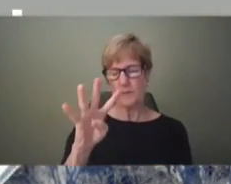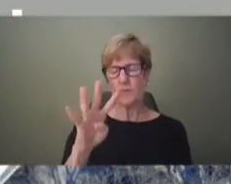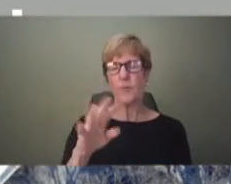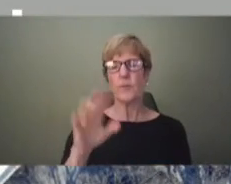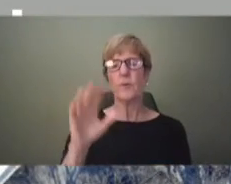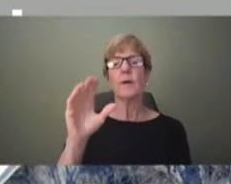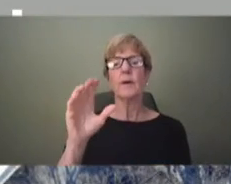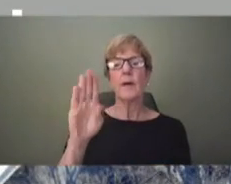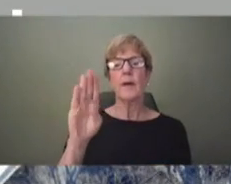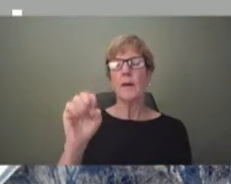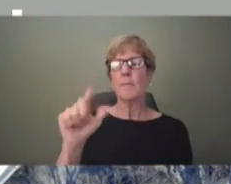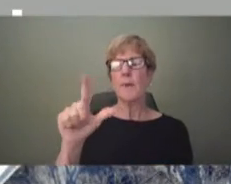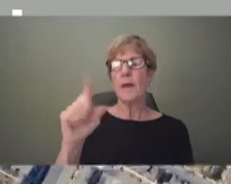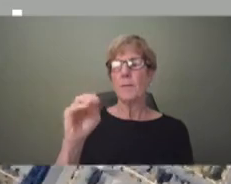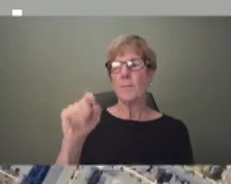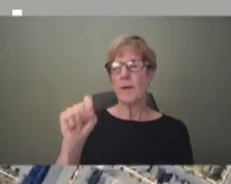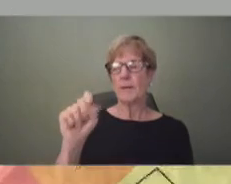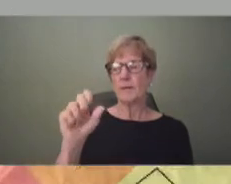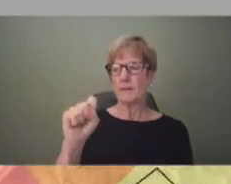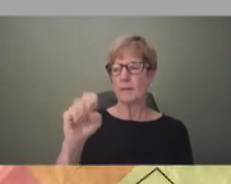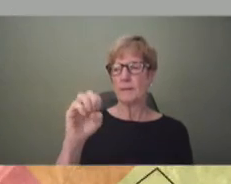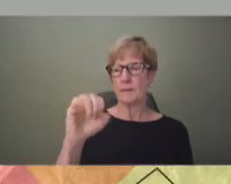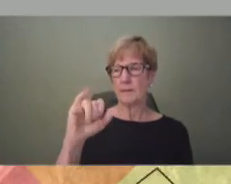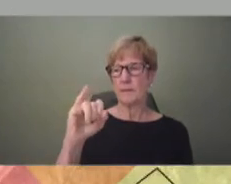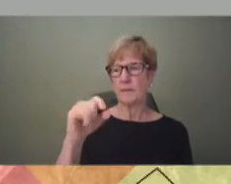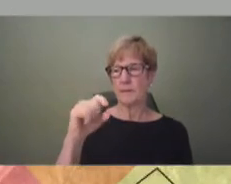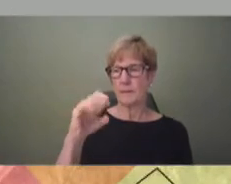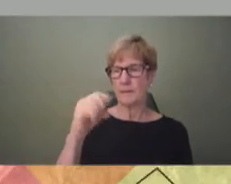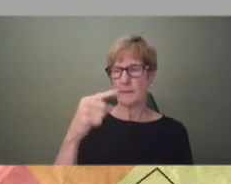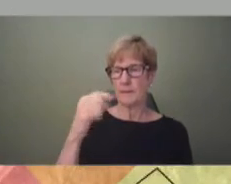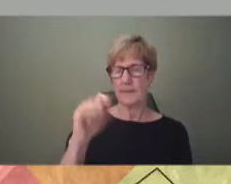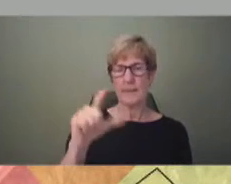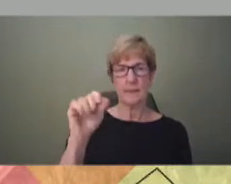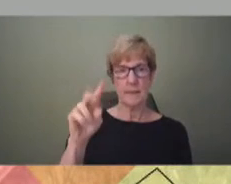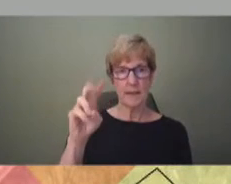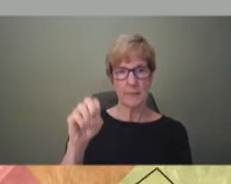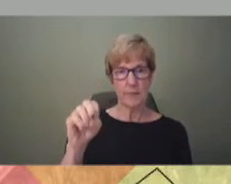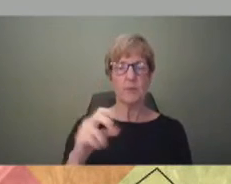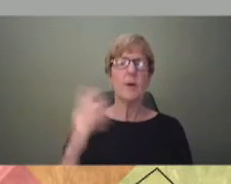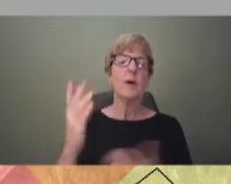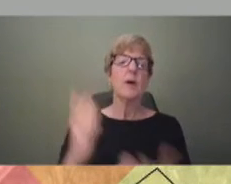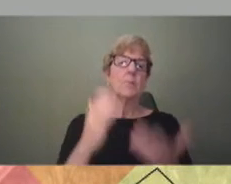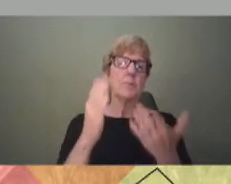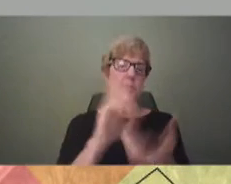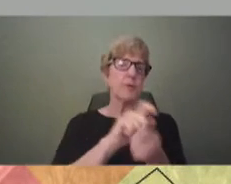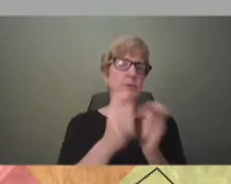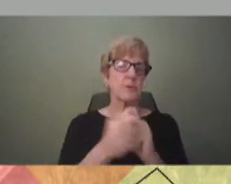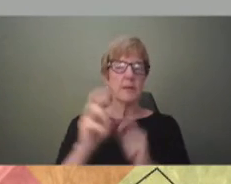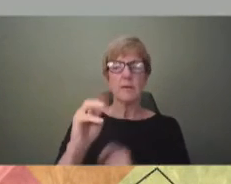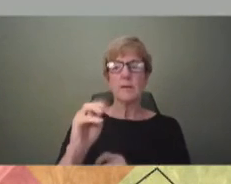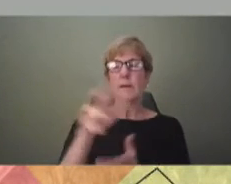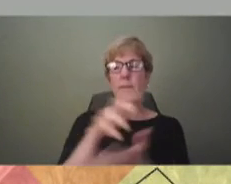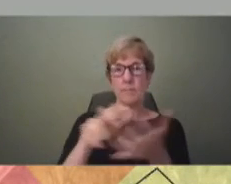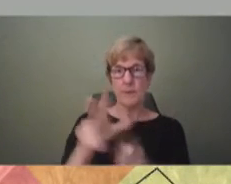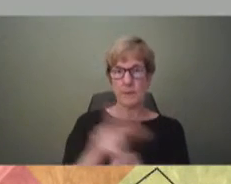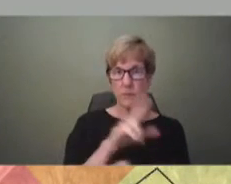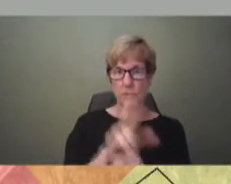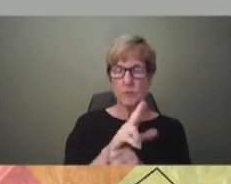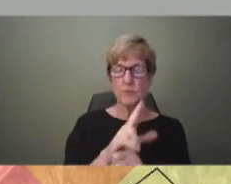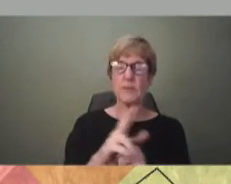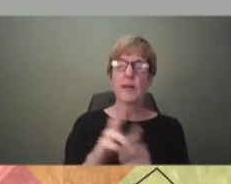Belmont and seagull Avenue it is currently zoned B1 and the proposed zoning is for MTO uh they are requesting an additional